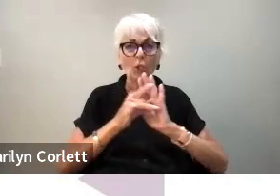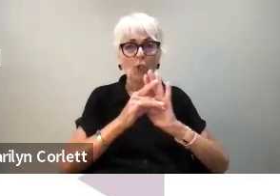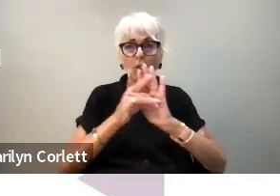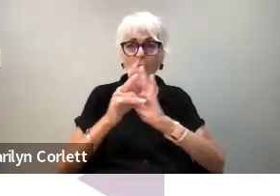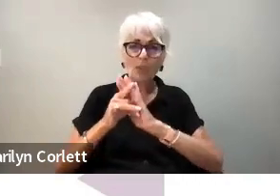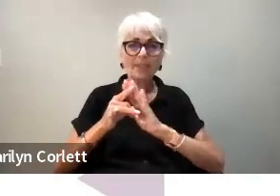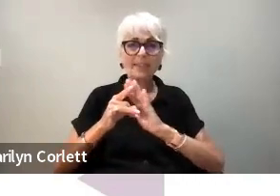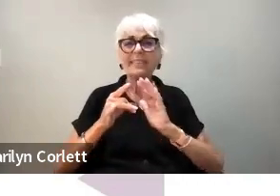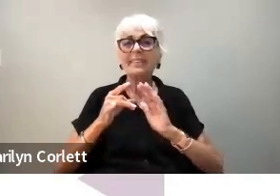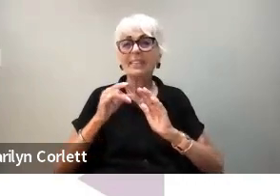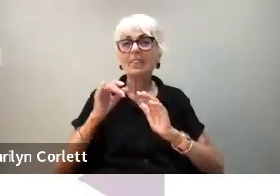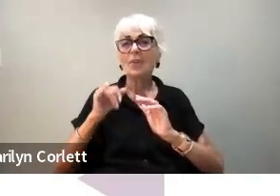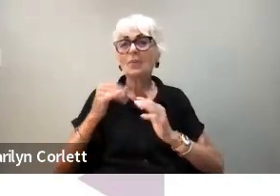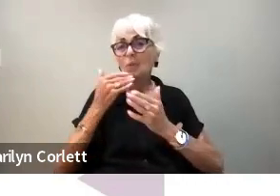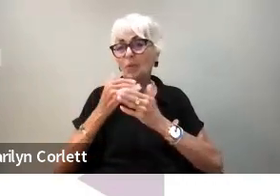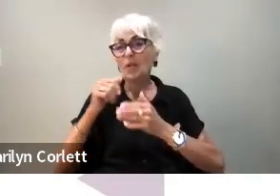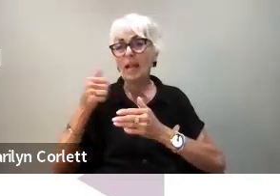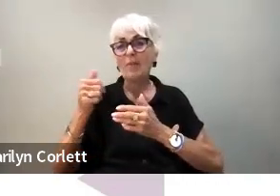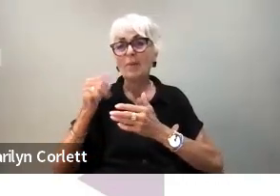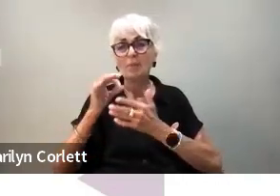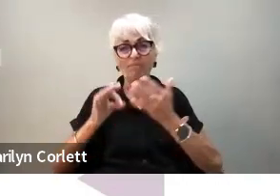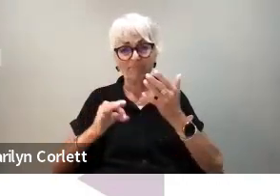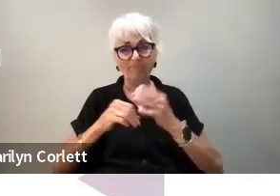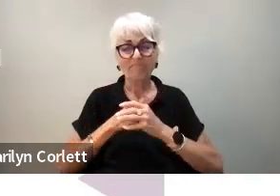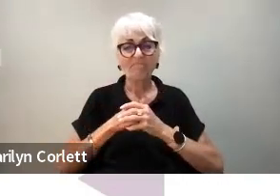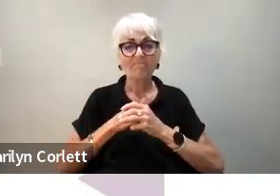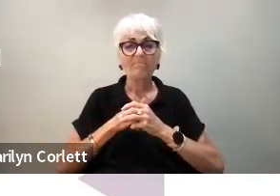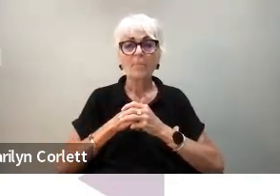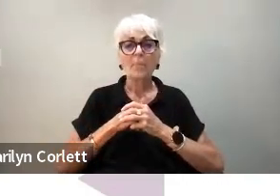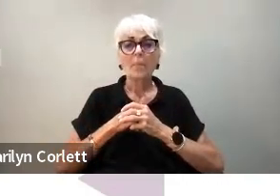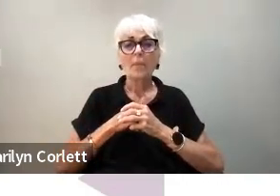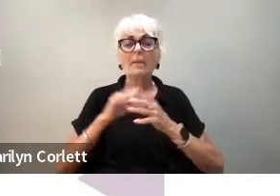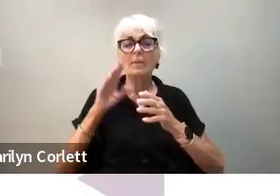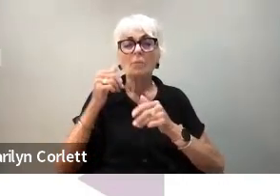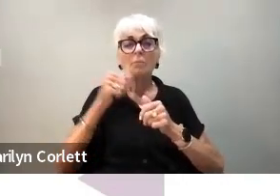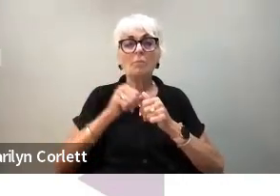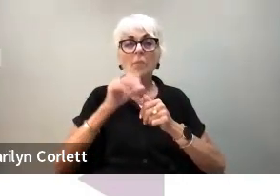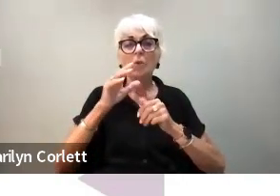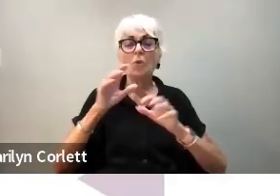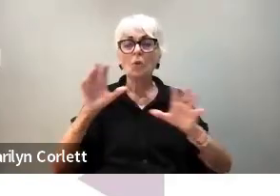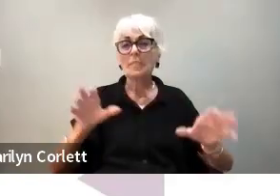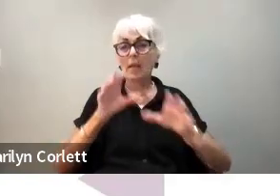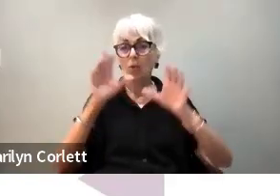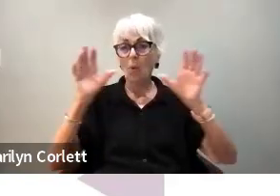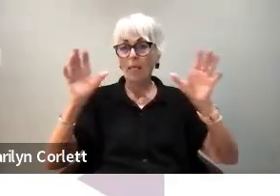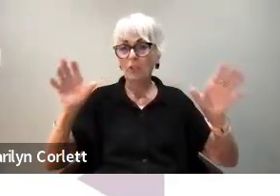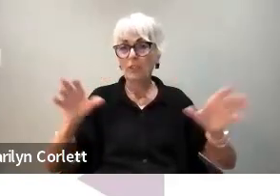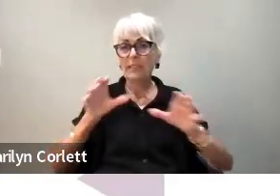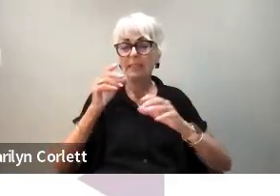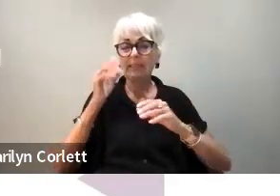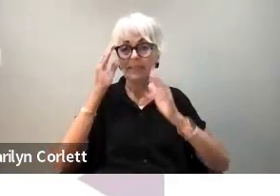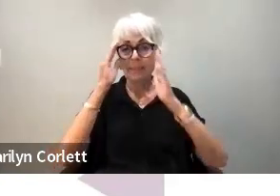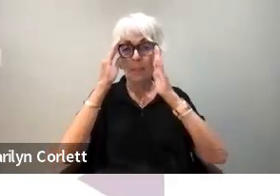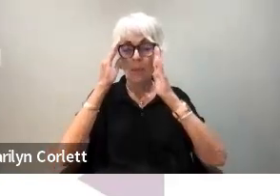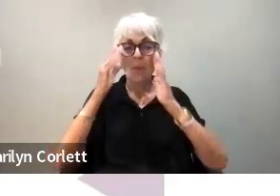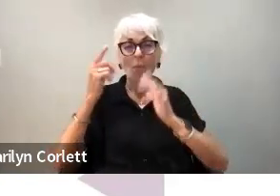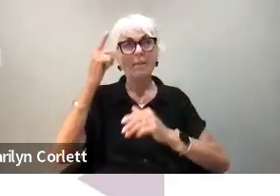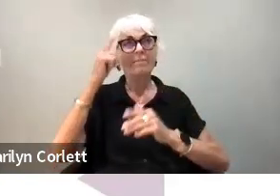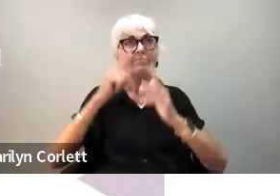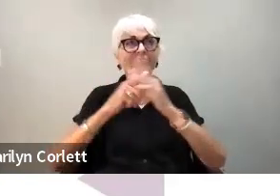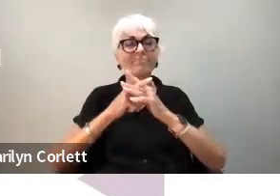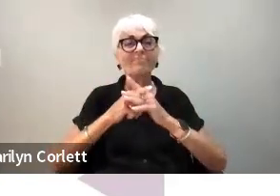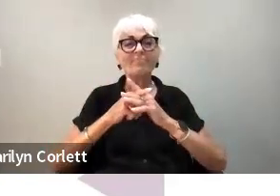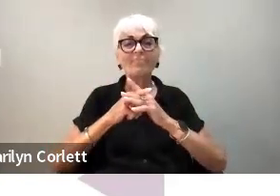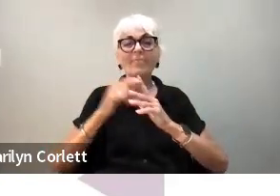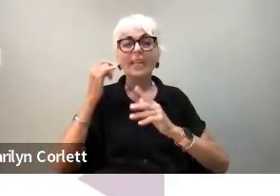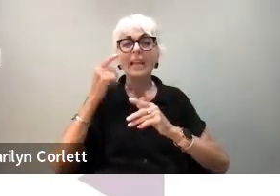just great alternatives. And then be mindful of your decorations. So, one that comes to mind is